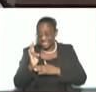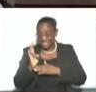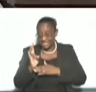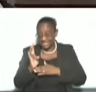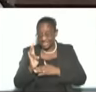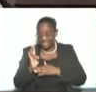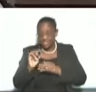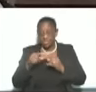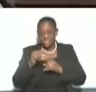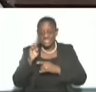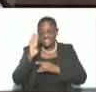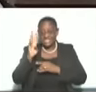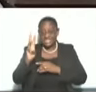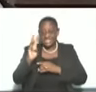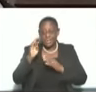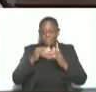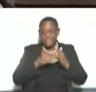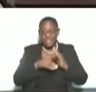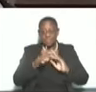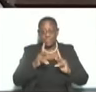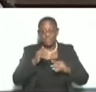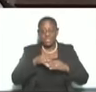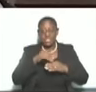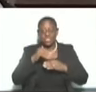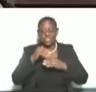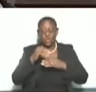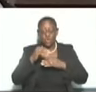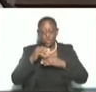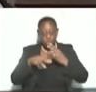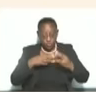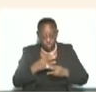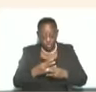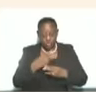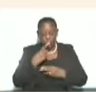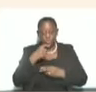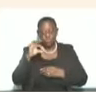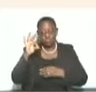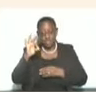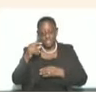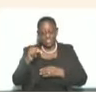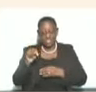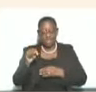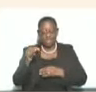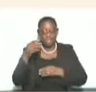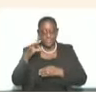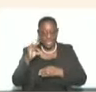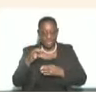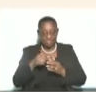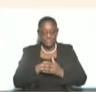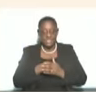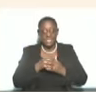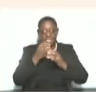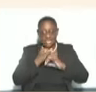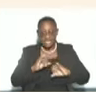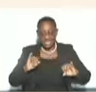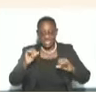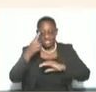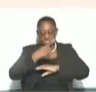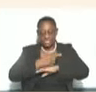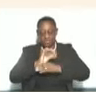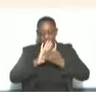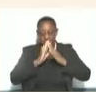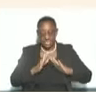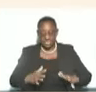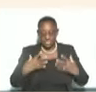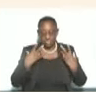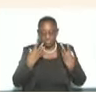the 6 billion people in the world to have rung the peace bell. International Day of Peace is a day devoted to strengthening the